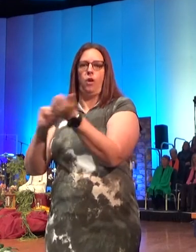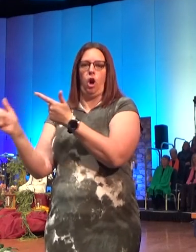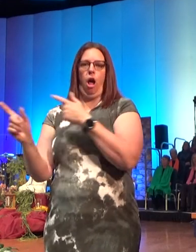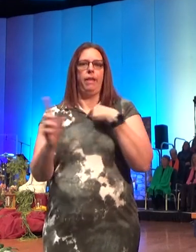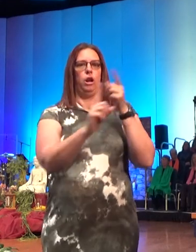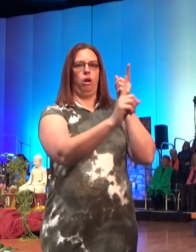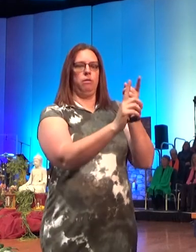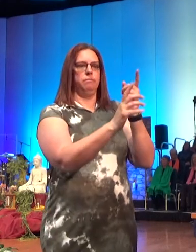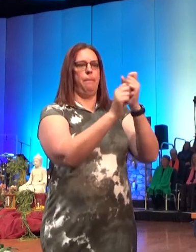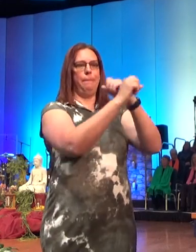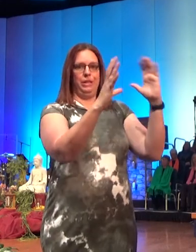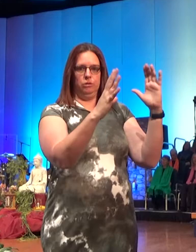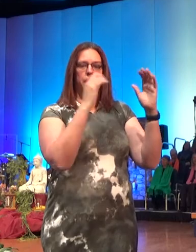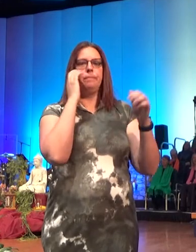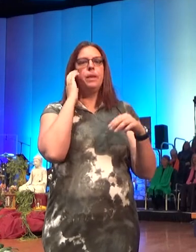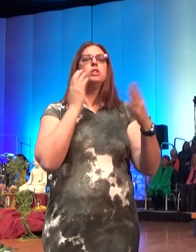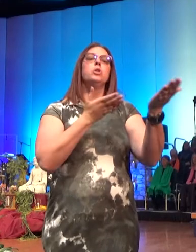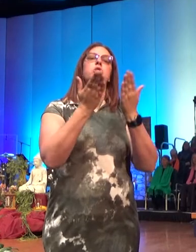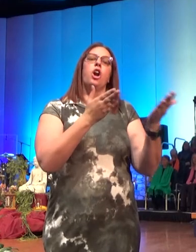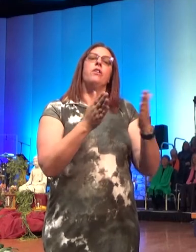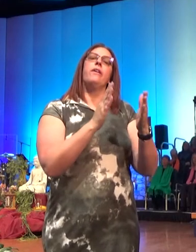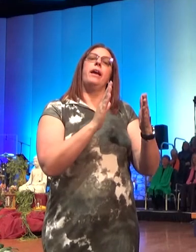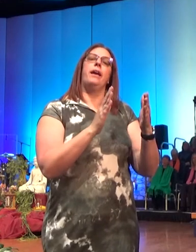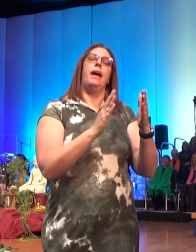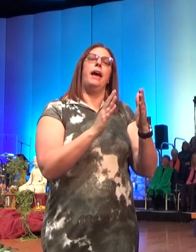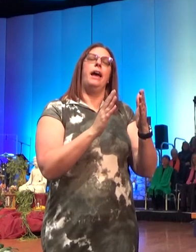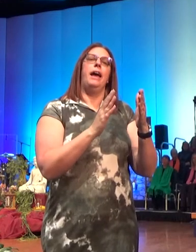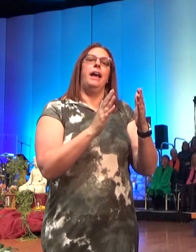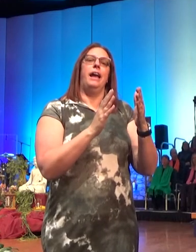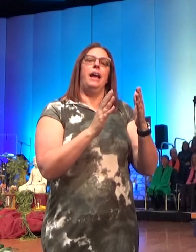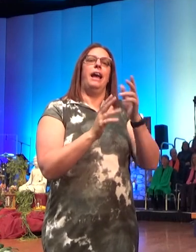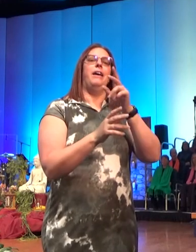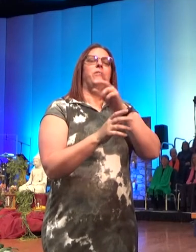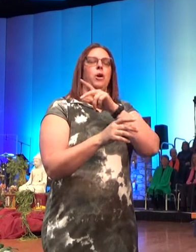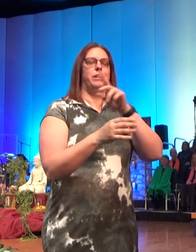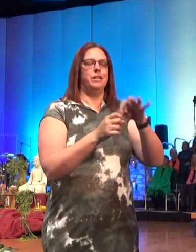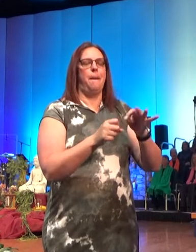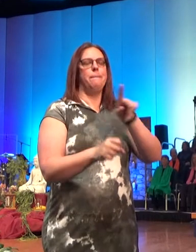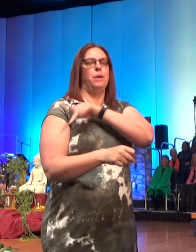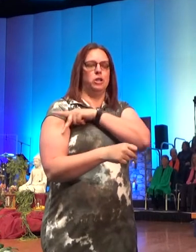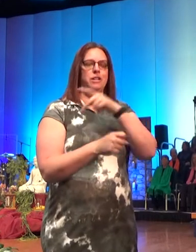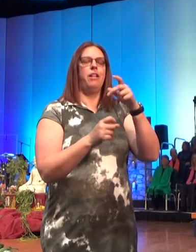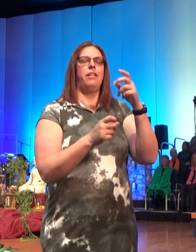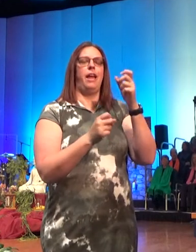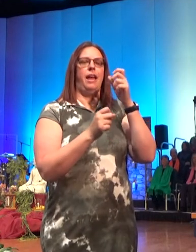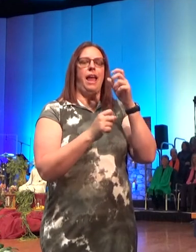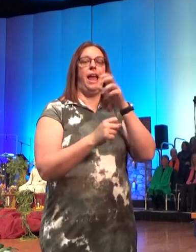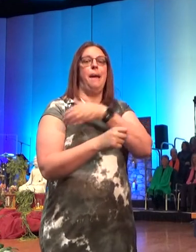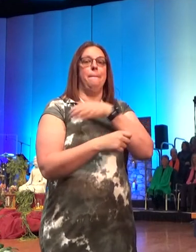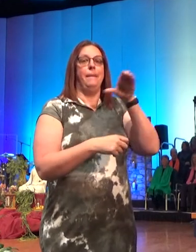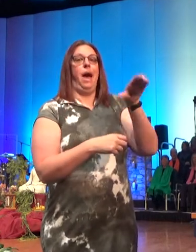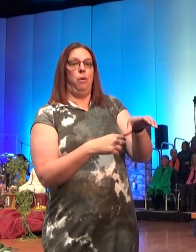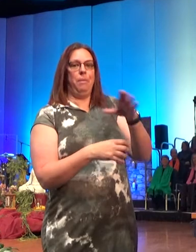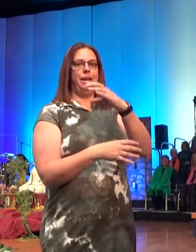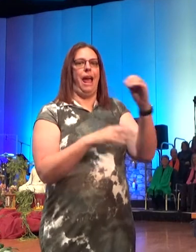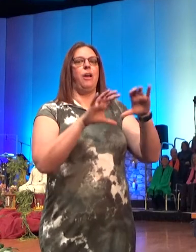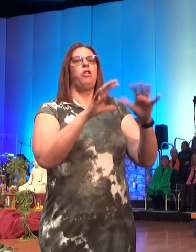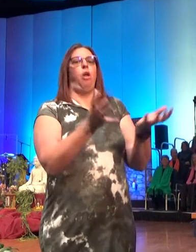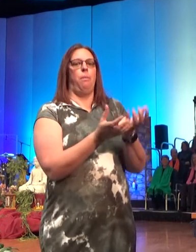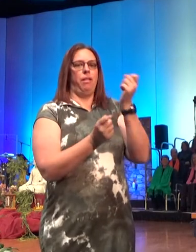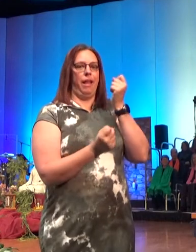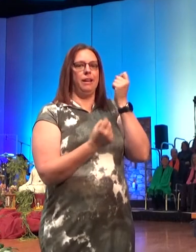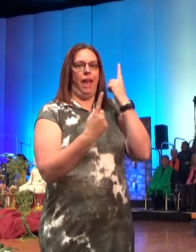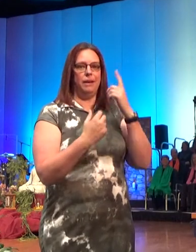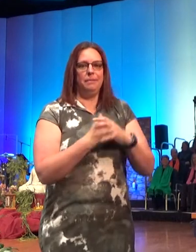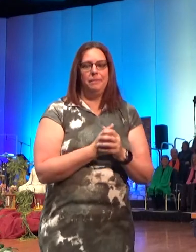spiritual beacon for personal empowerment and global enlightenment. So taking ourselves, our loved ones, and the whole world in our